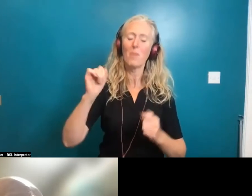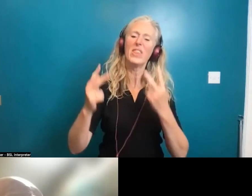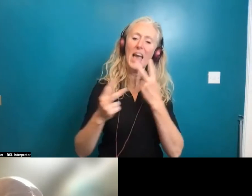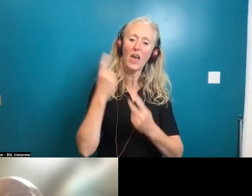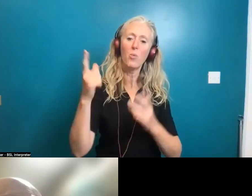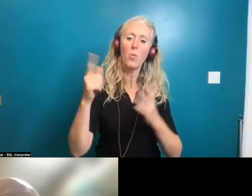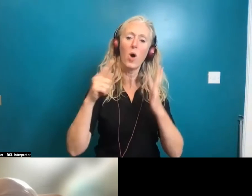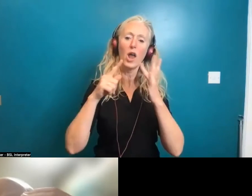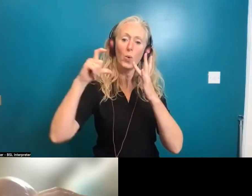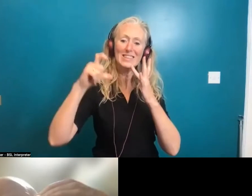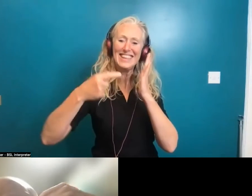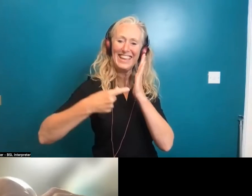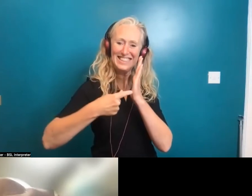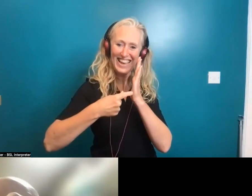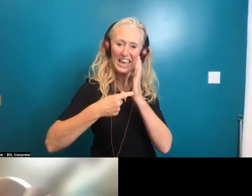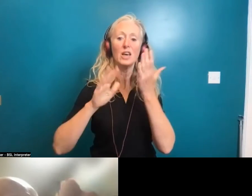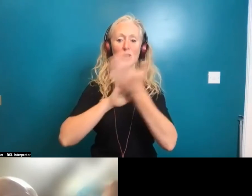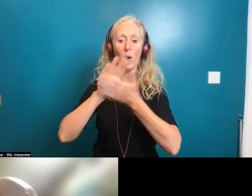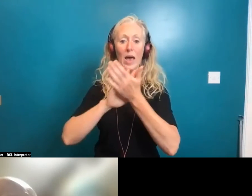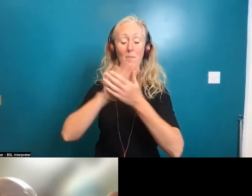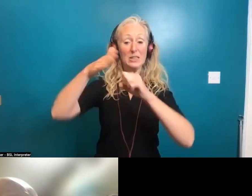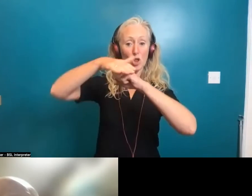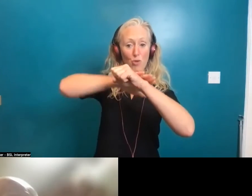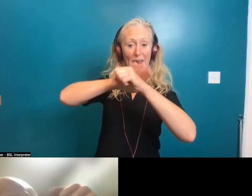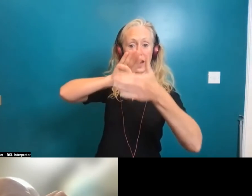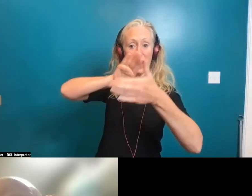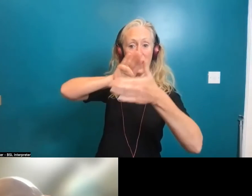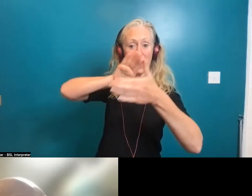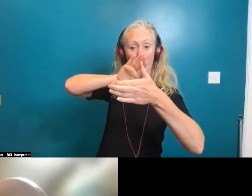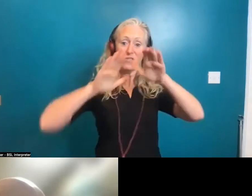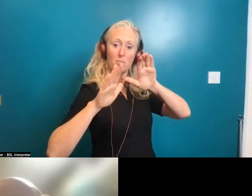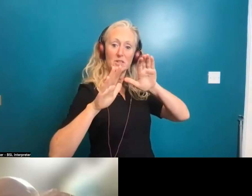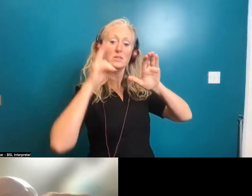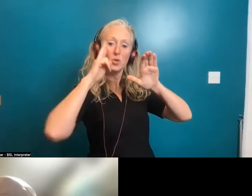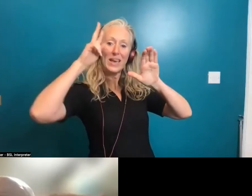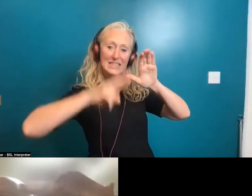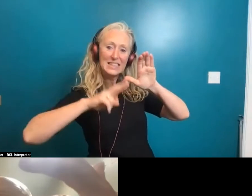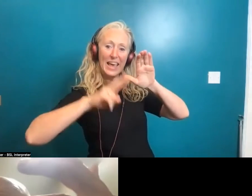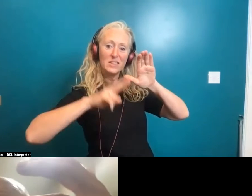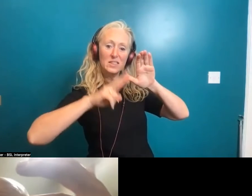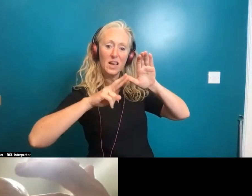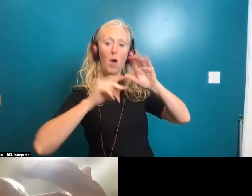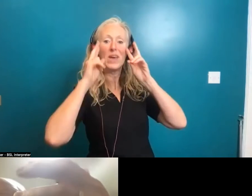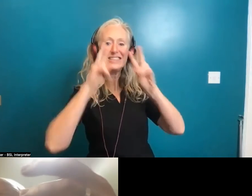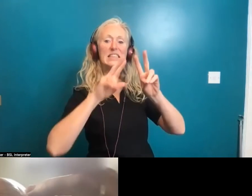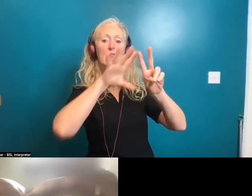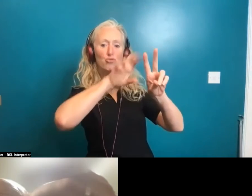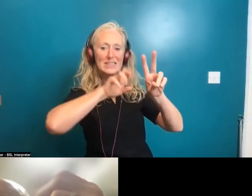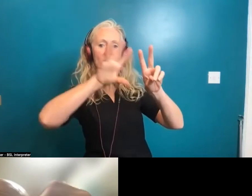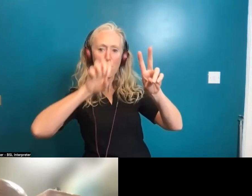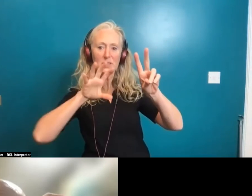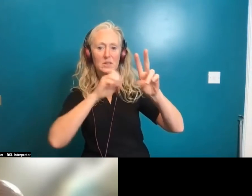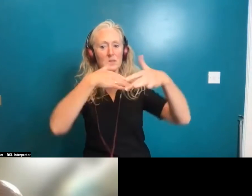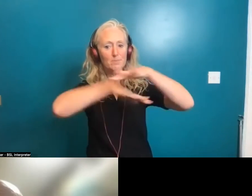that's hugely helpful. One, for being able to see the photoreceptors, but two, as the disease progresses, not